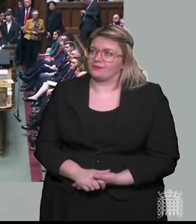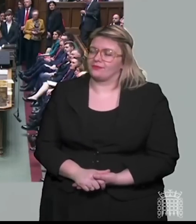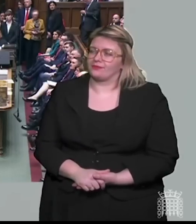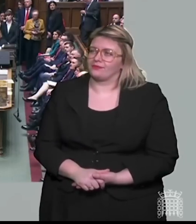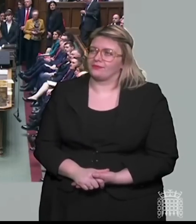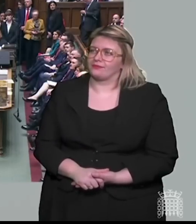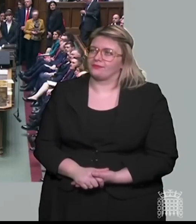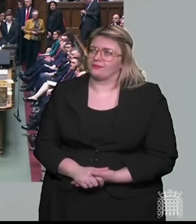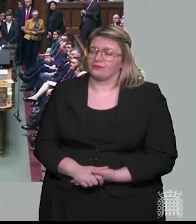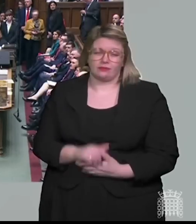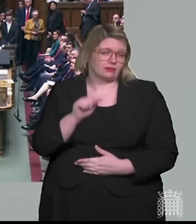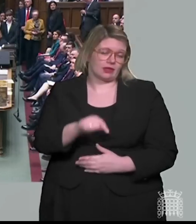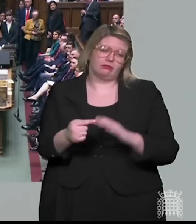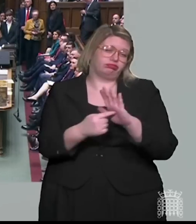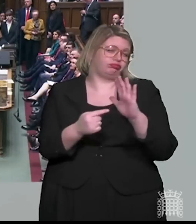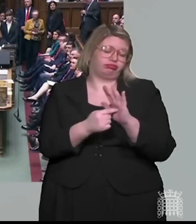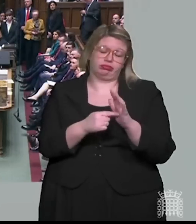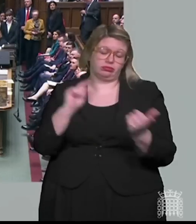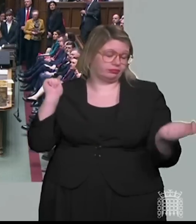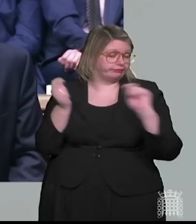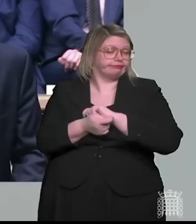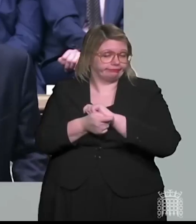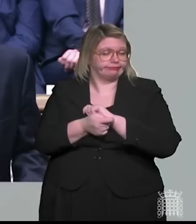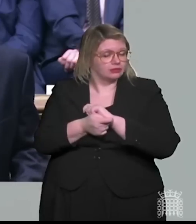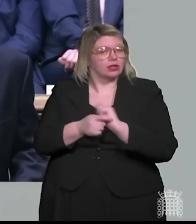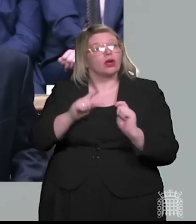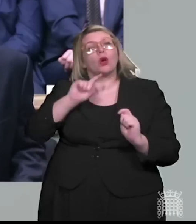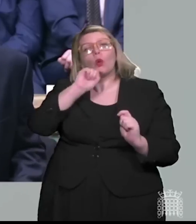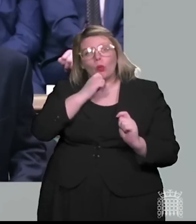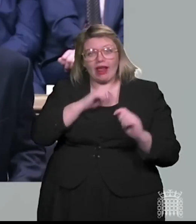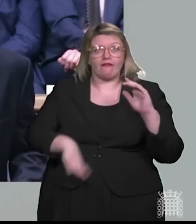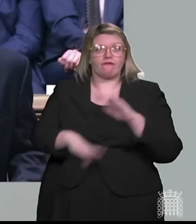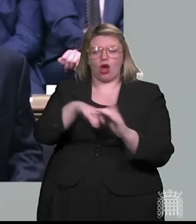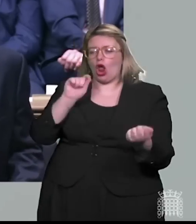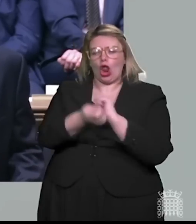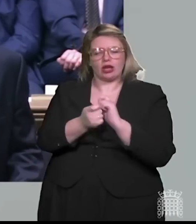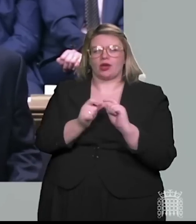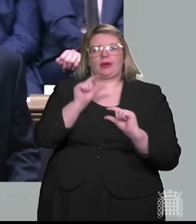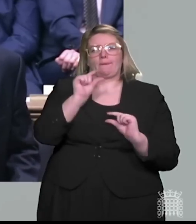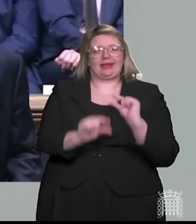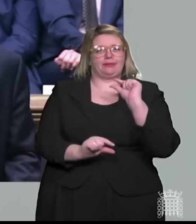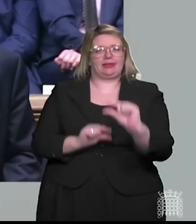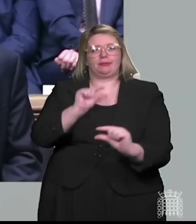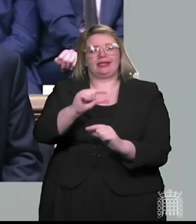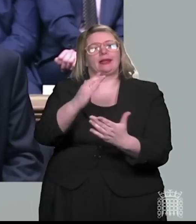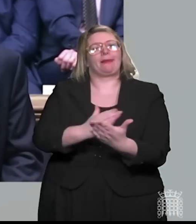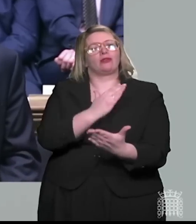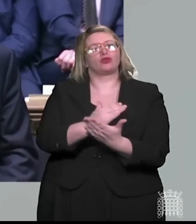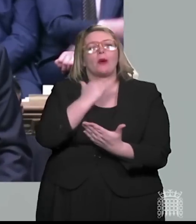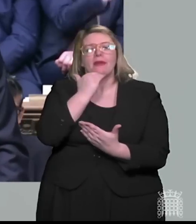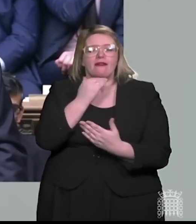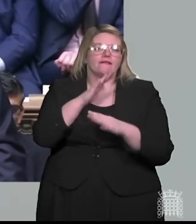Because it is such a large reform, we will introduce it in stages to ensure there is enough supply in the